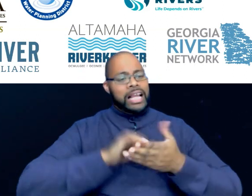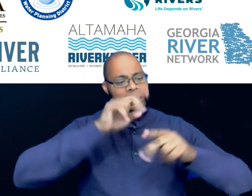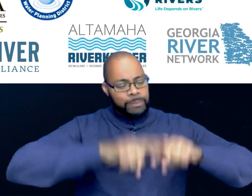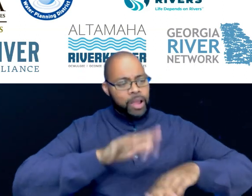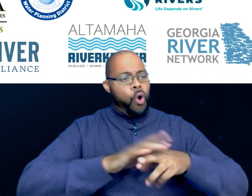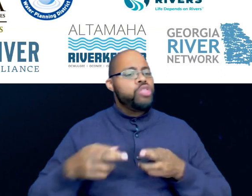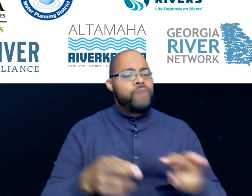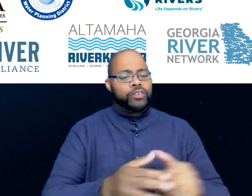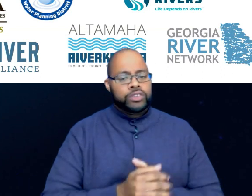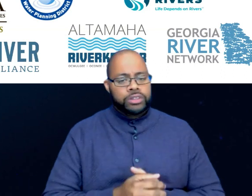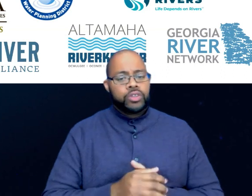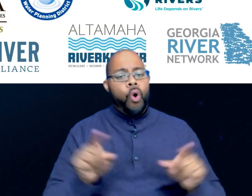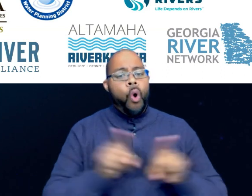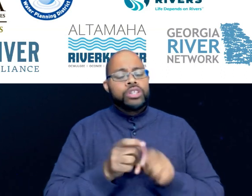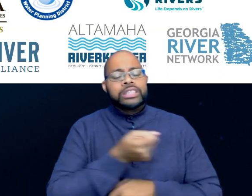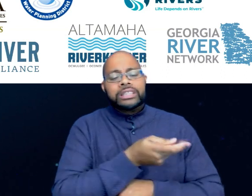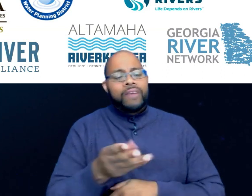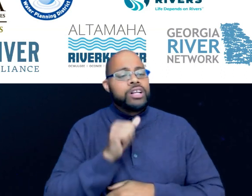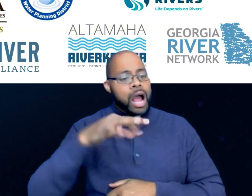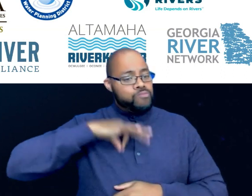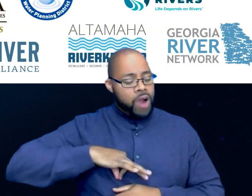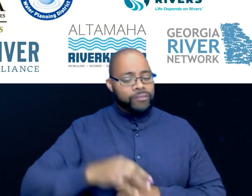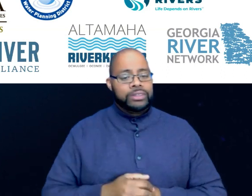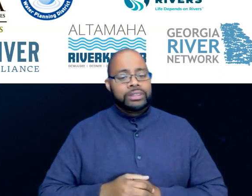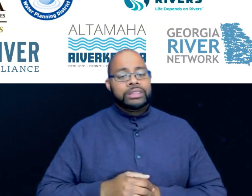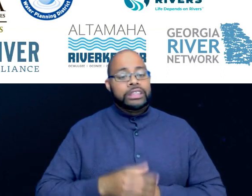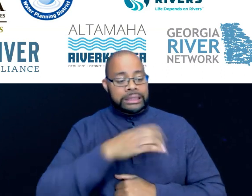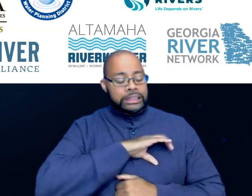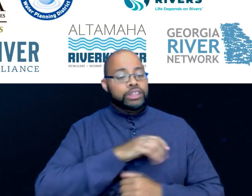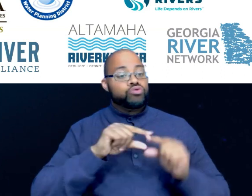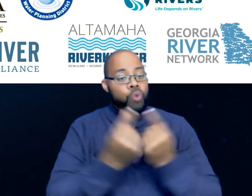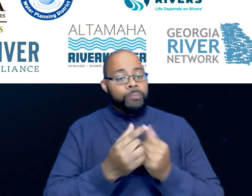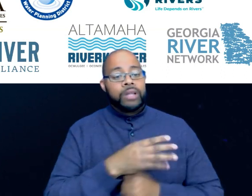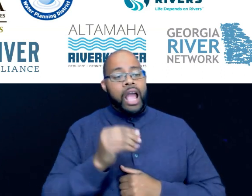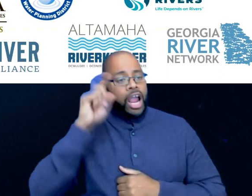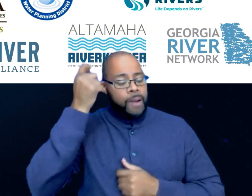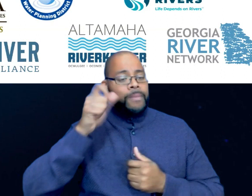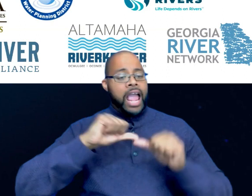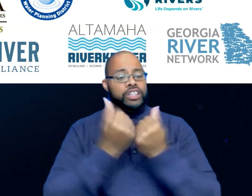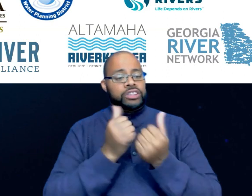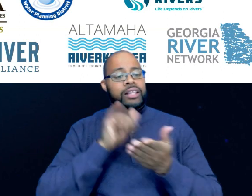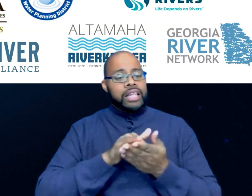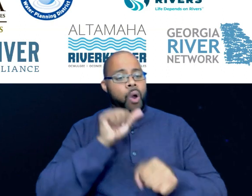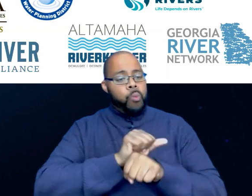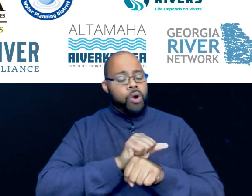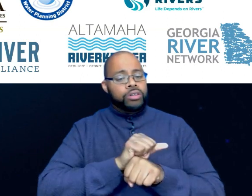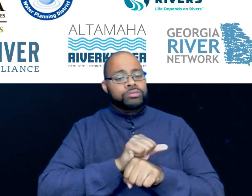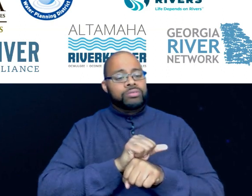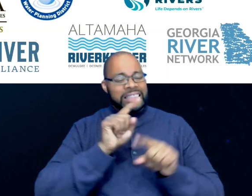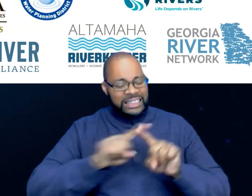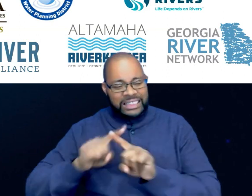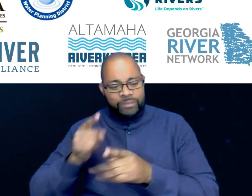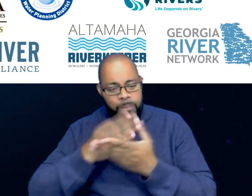on them. There are also several nonprofits, citizen groups, and government agencies that work on